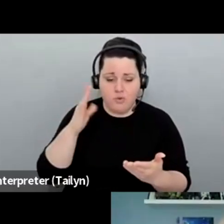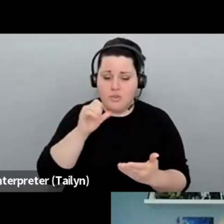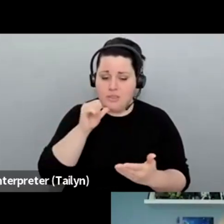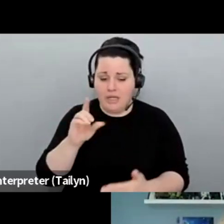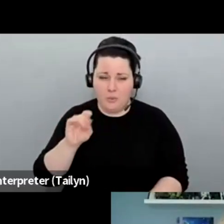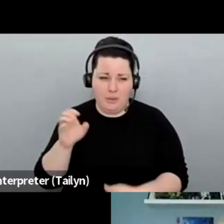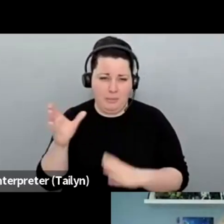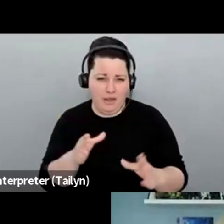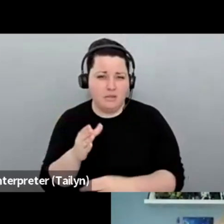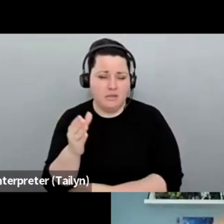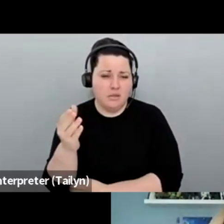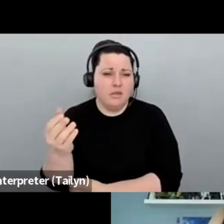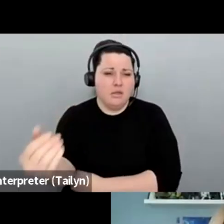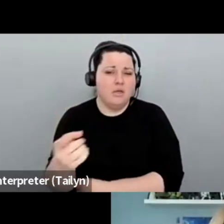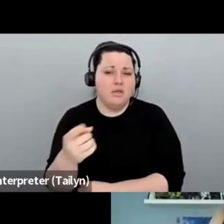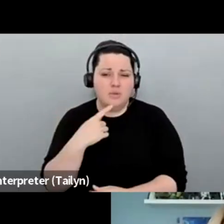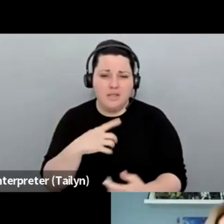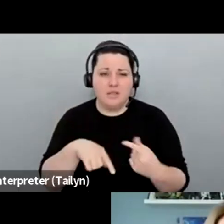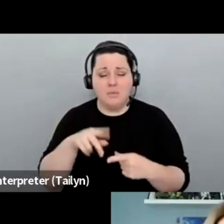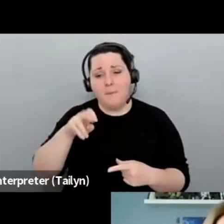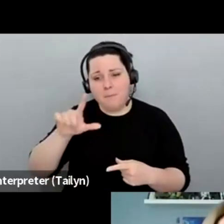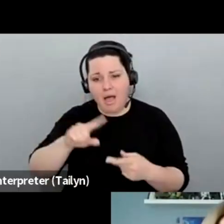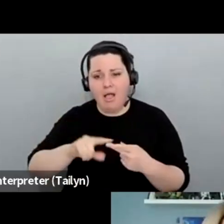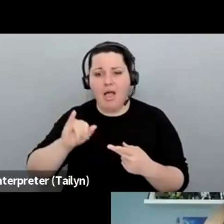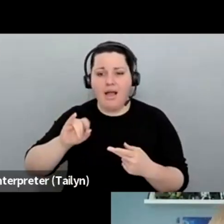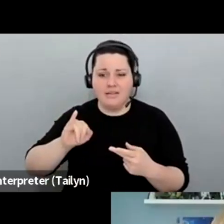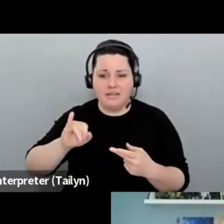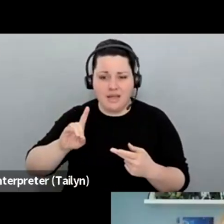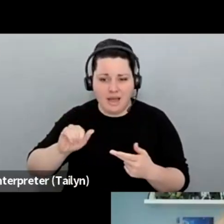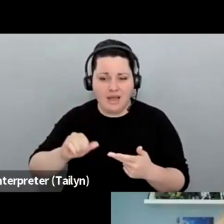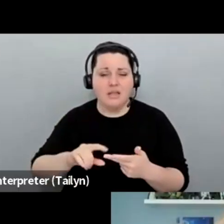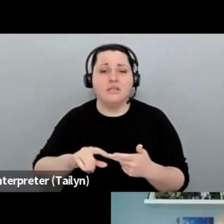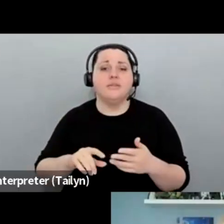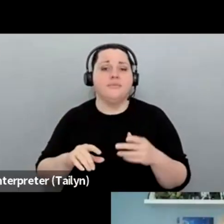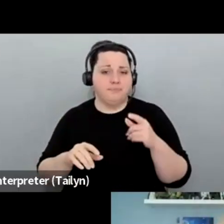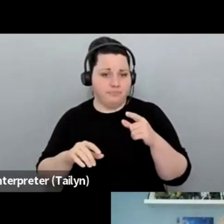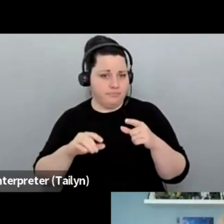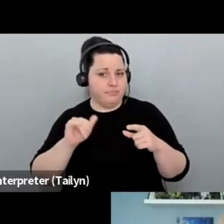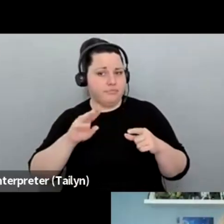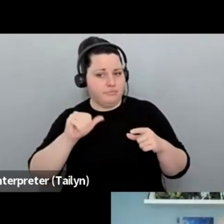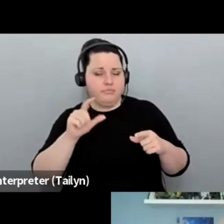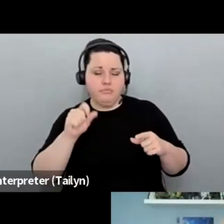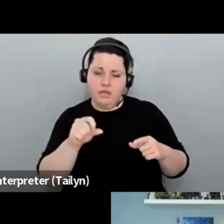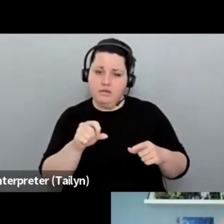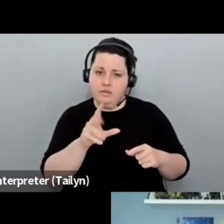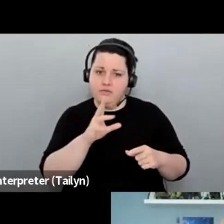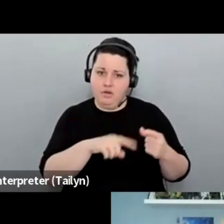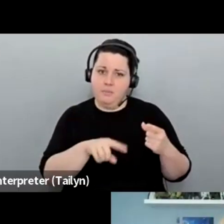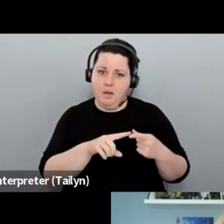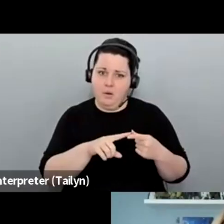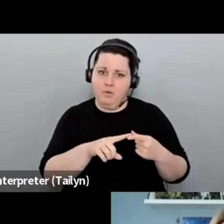think that speaks to, you said that they talked about Pell and IDA and everything else would be eliminated. They've talked explicitly